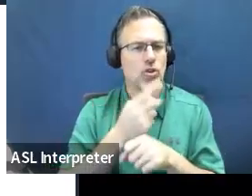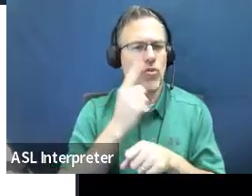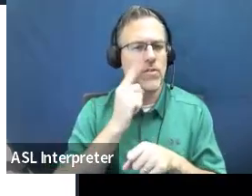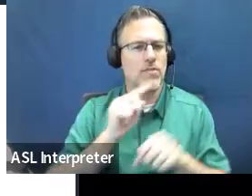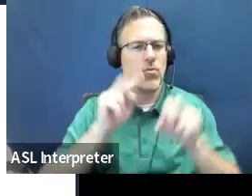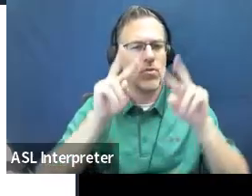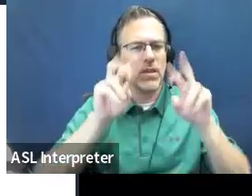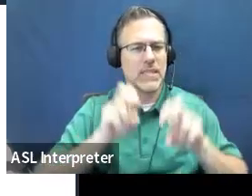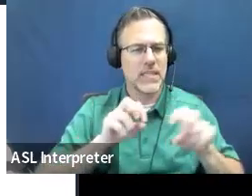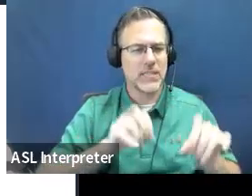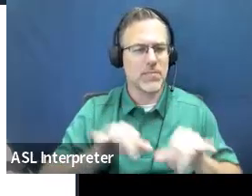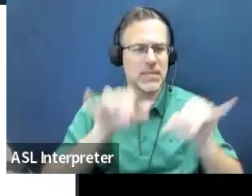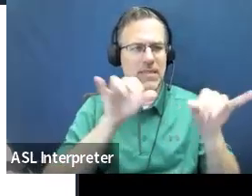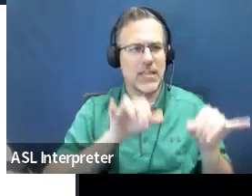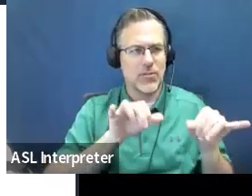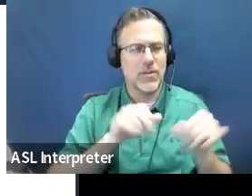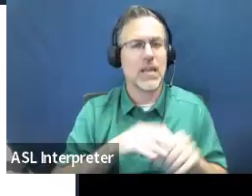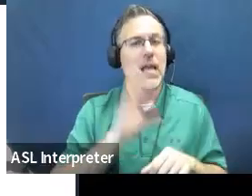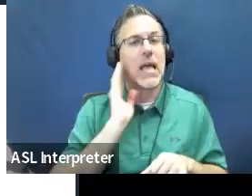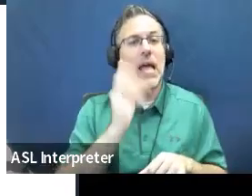my standard answer of